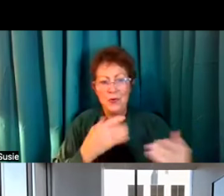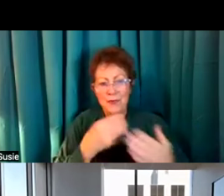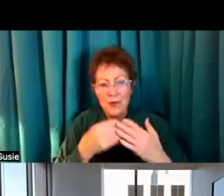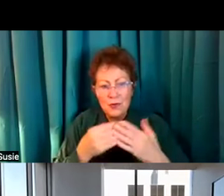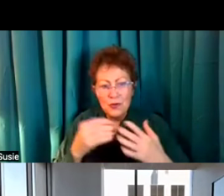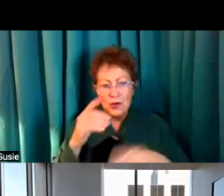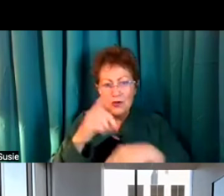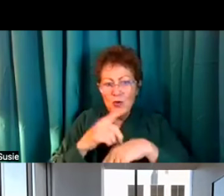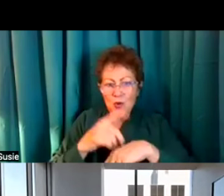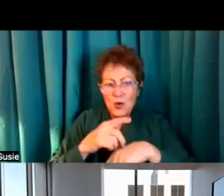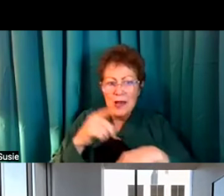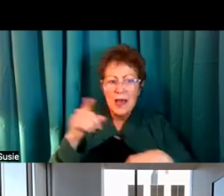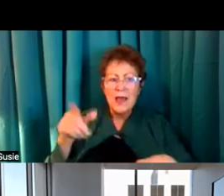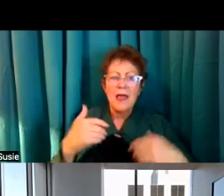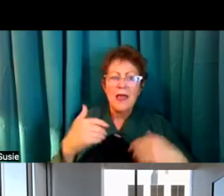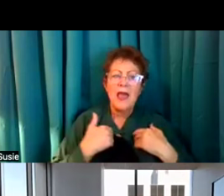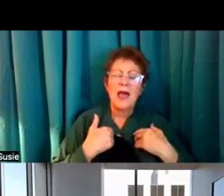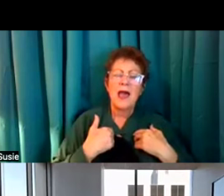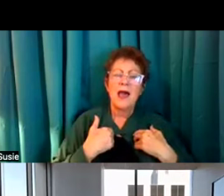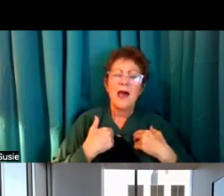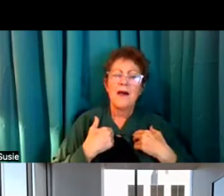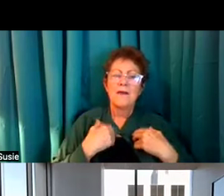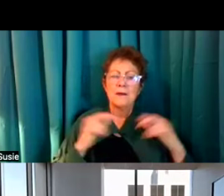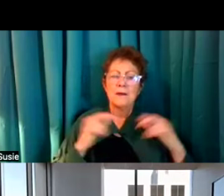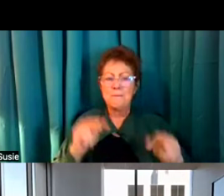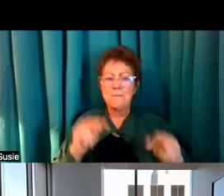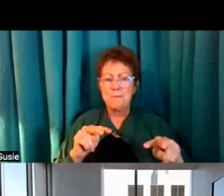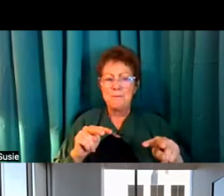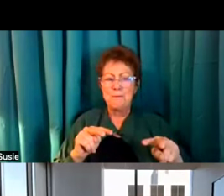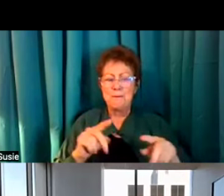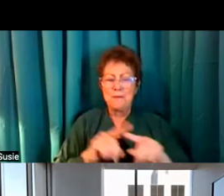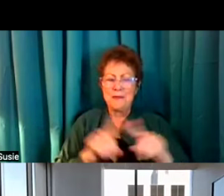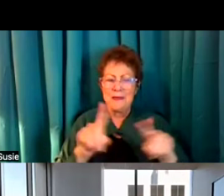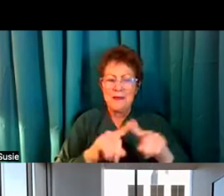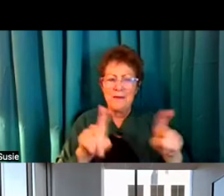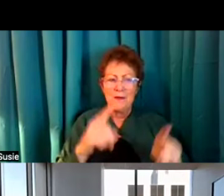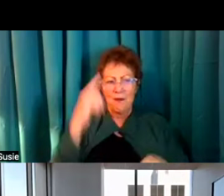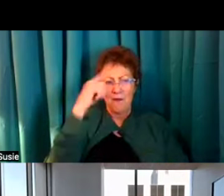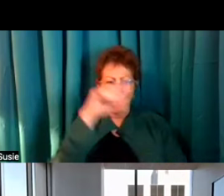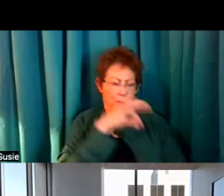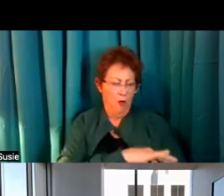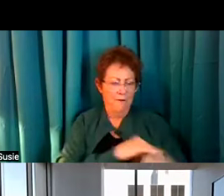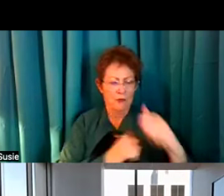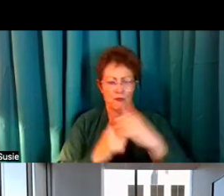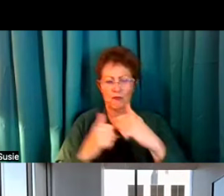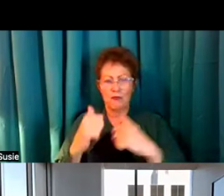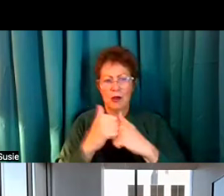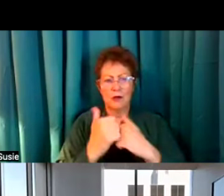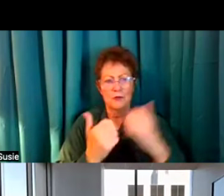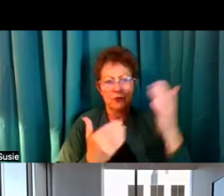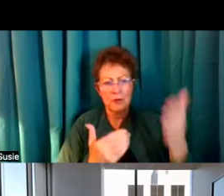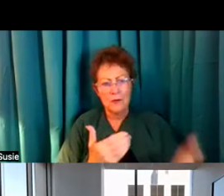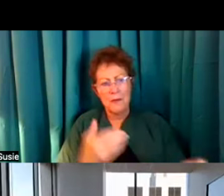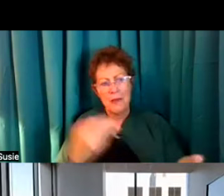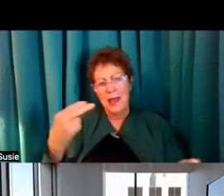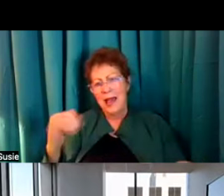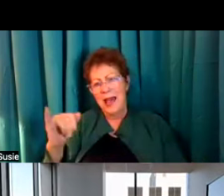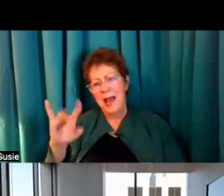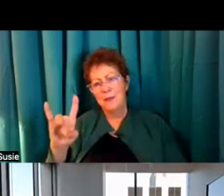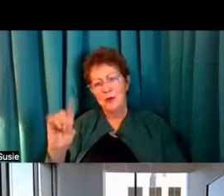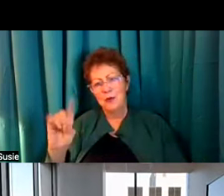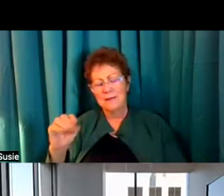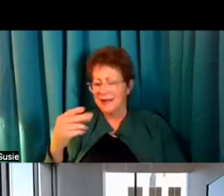have started to look at alternative forms of for-profit structures, both in the hybrid context and